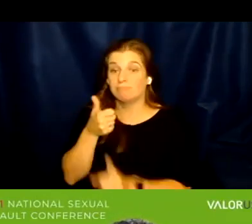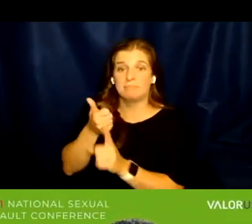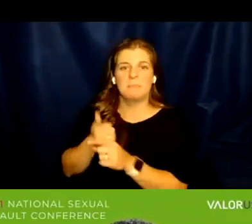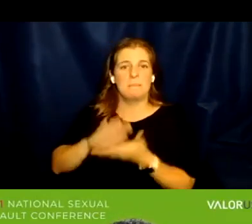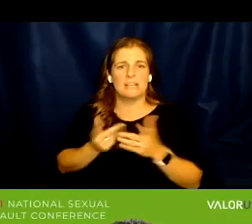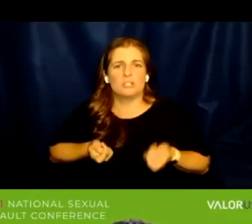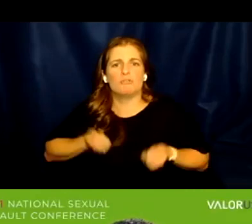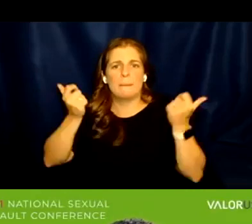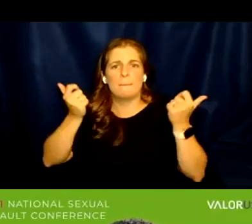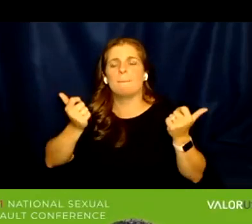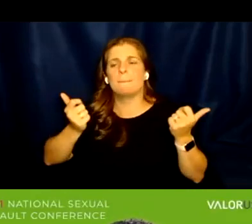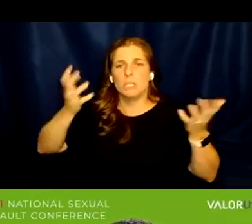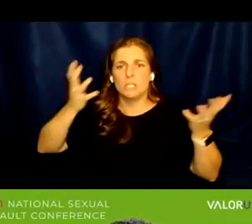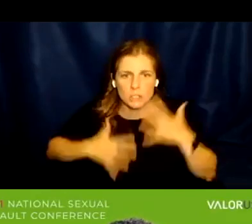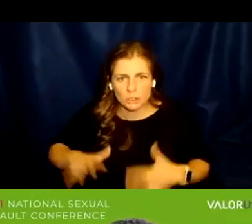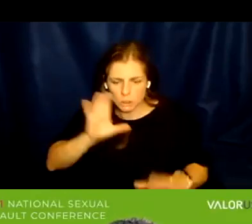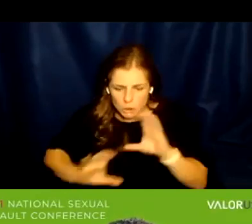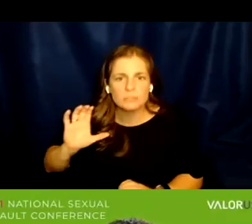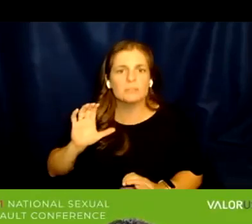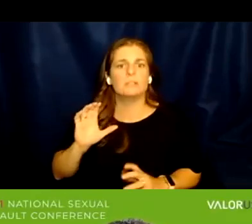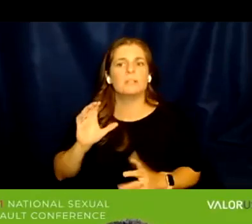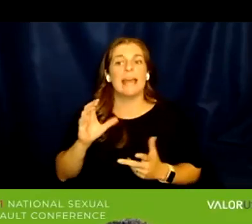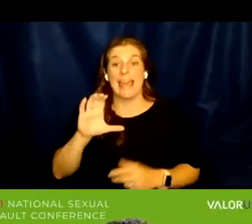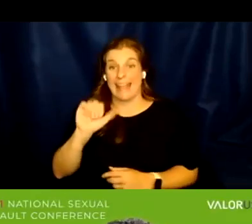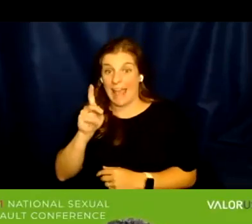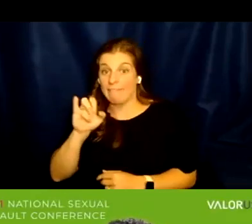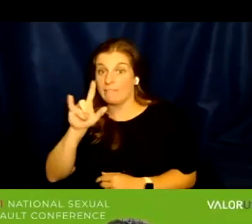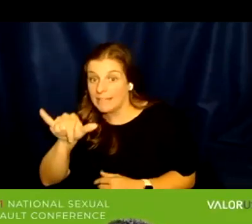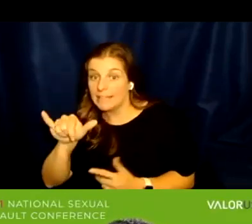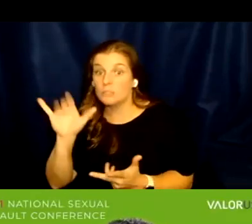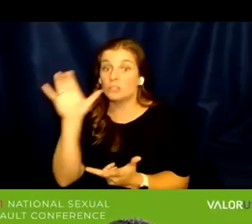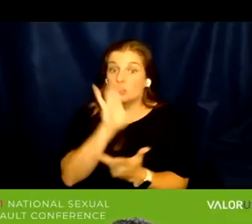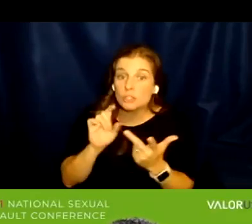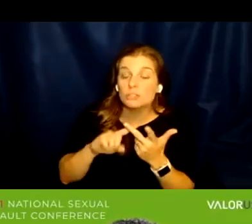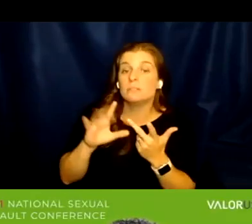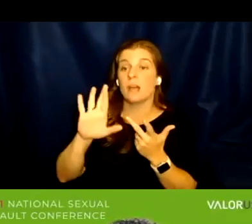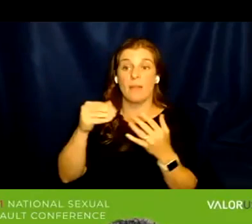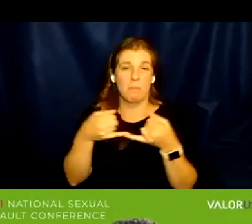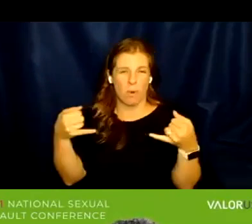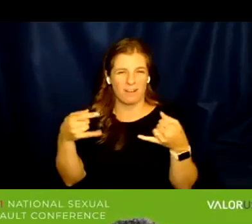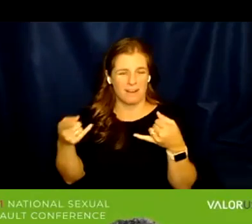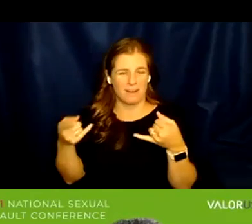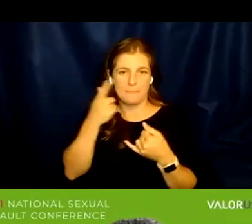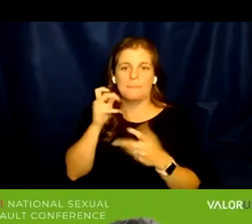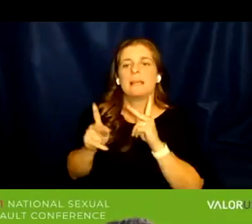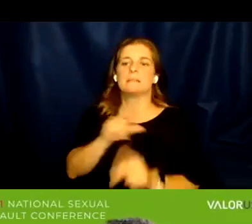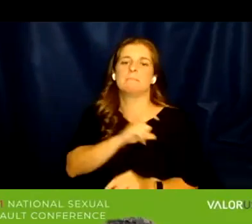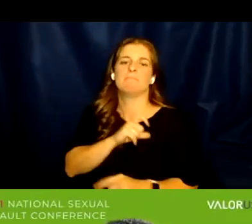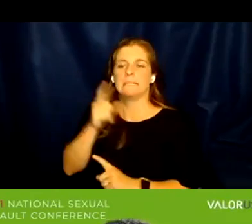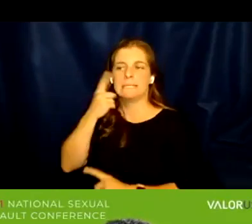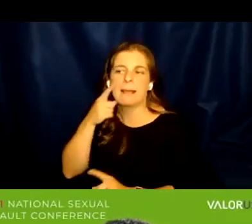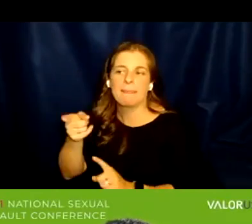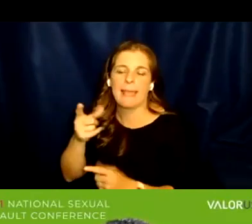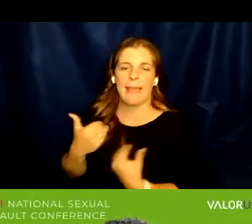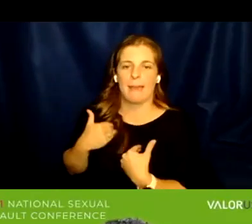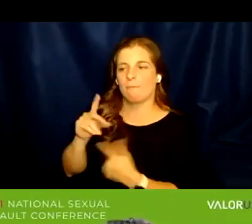cavity searched, and sexually violated at the border under suspicion of carrying drugs. You may have heard of